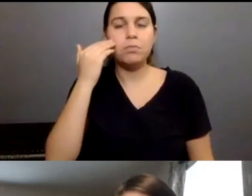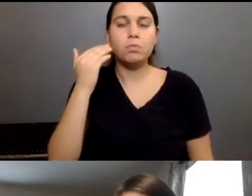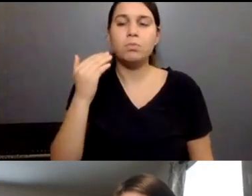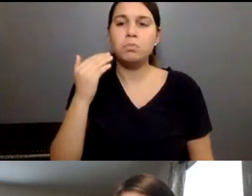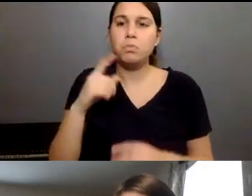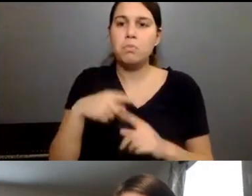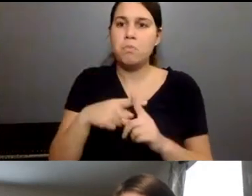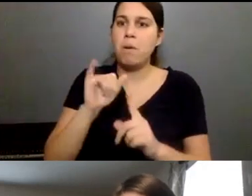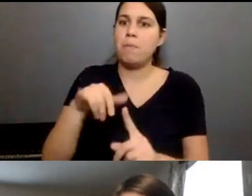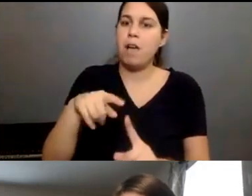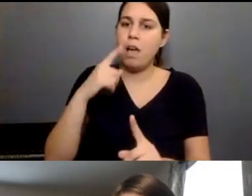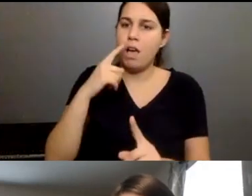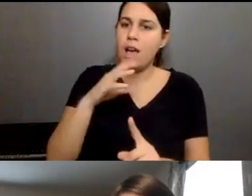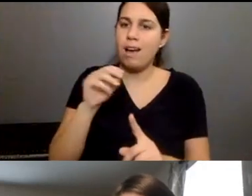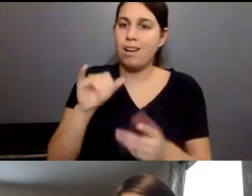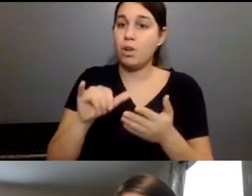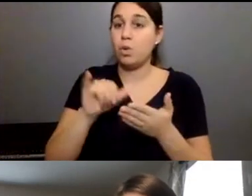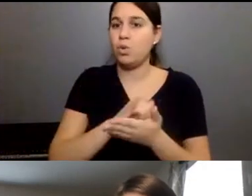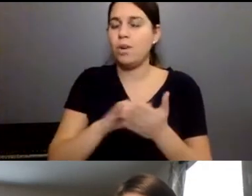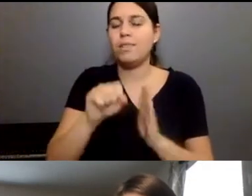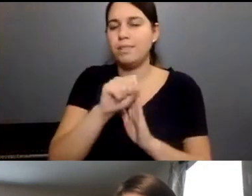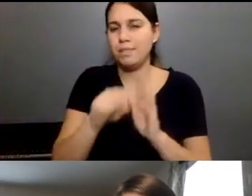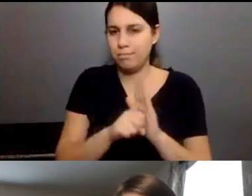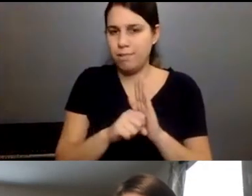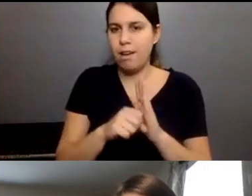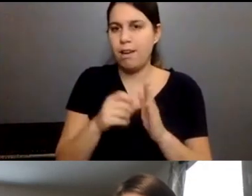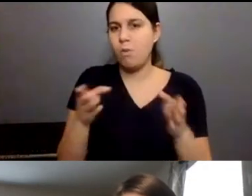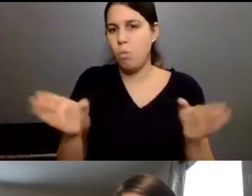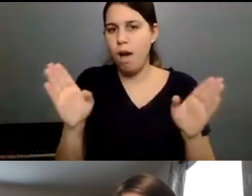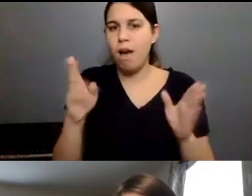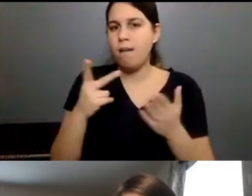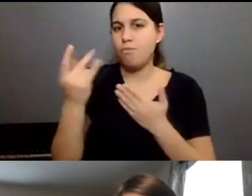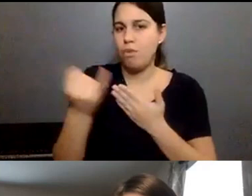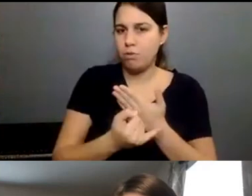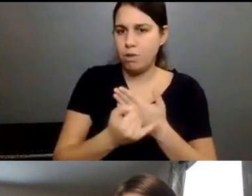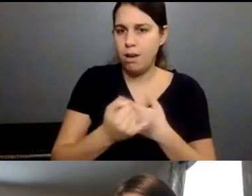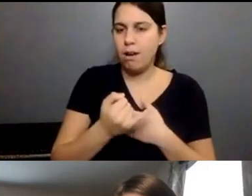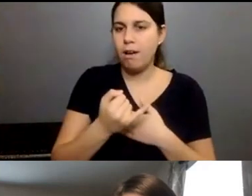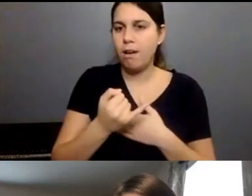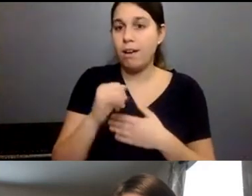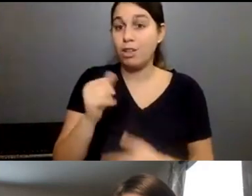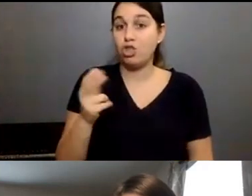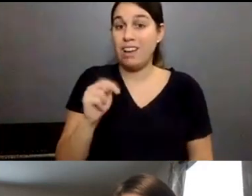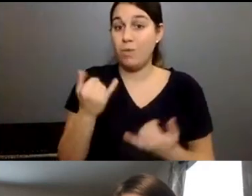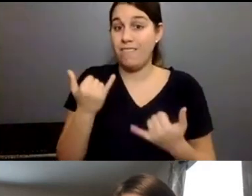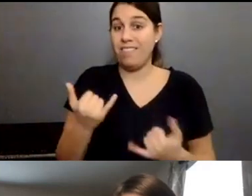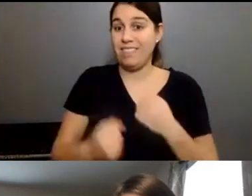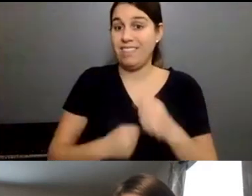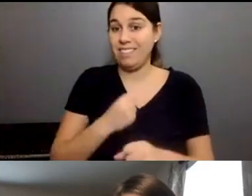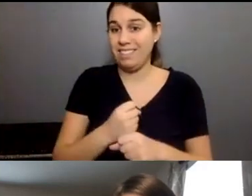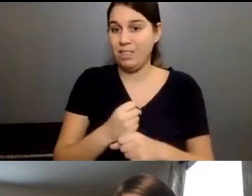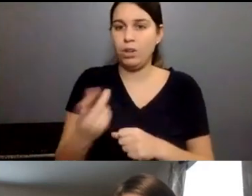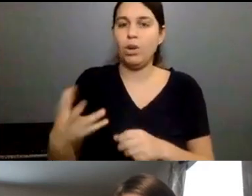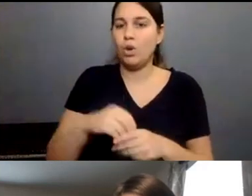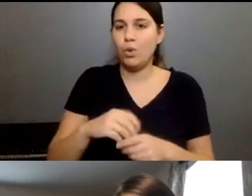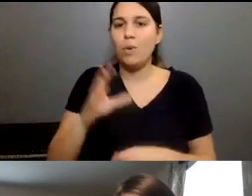And this is the New York statewide initiative, which as of January of this year is including